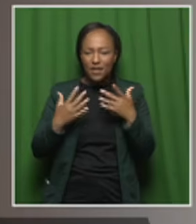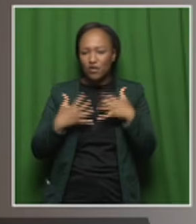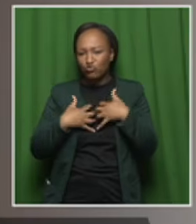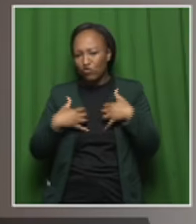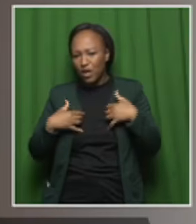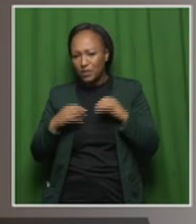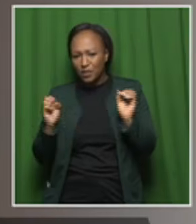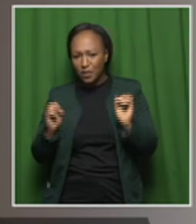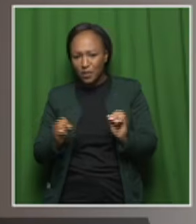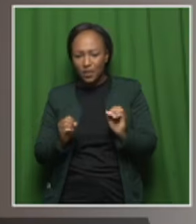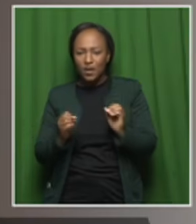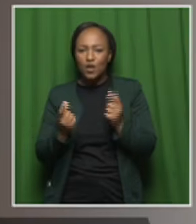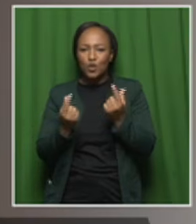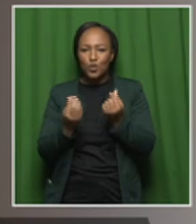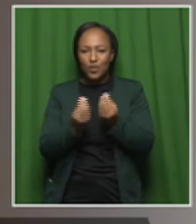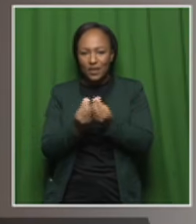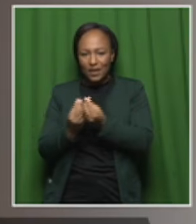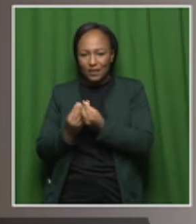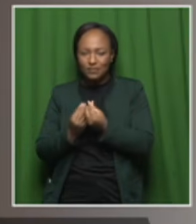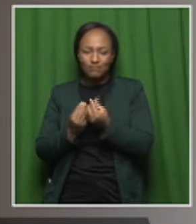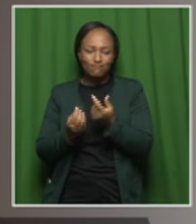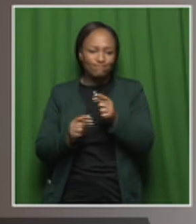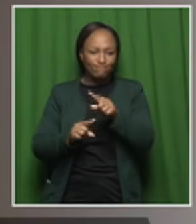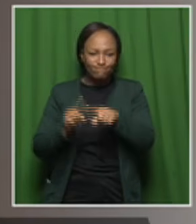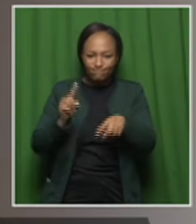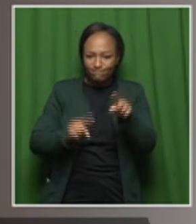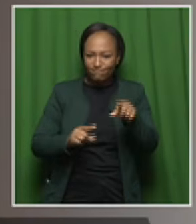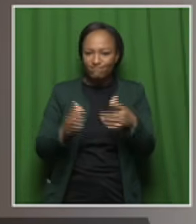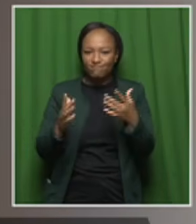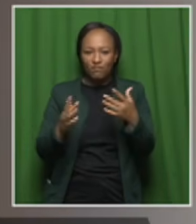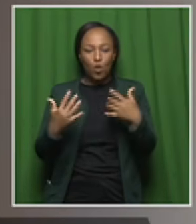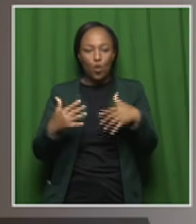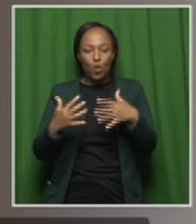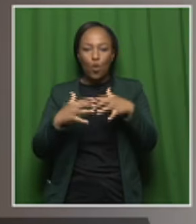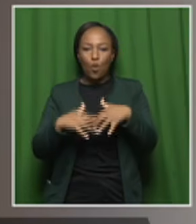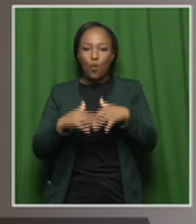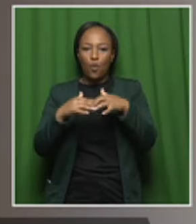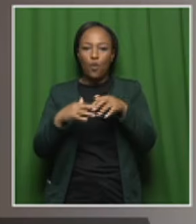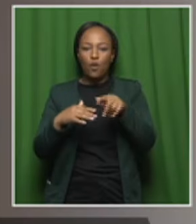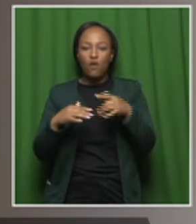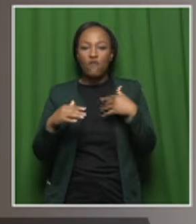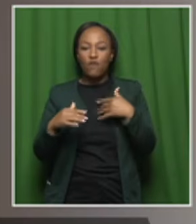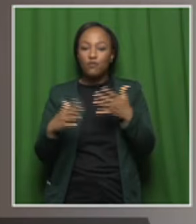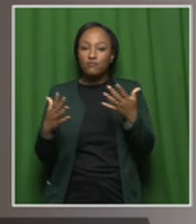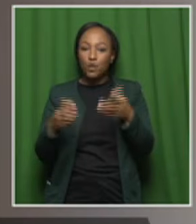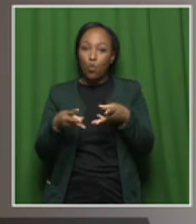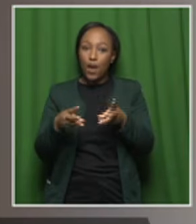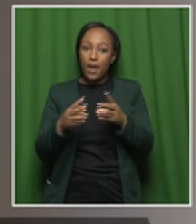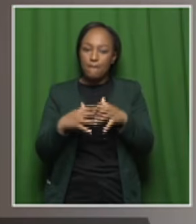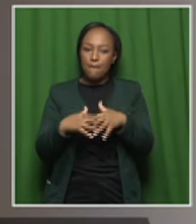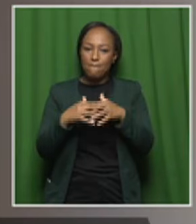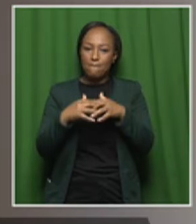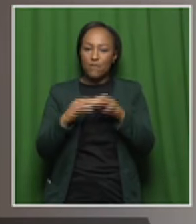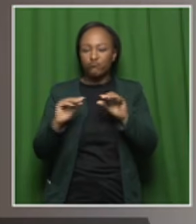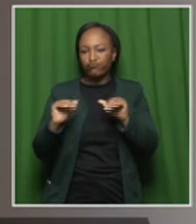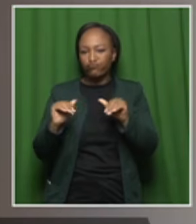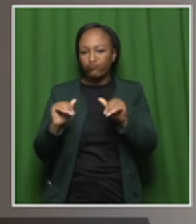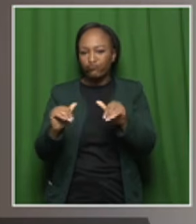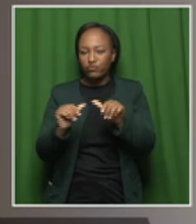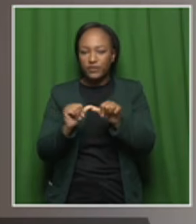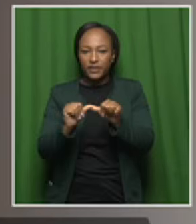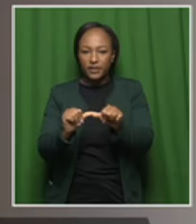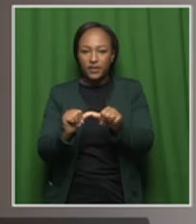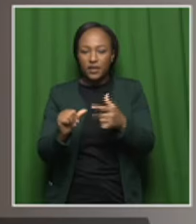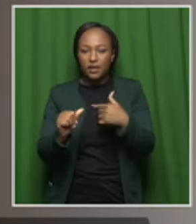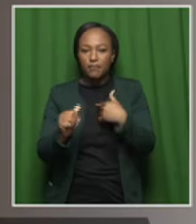through things. You can see somehow it's created as a resilience in the way that I create work. So I'm able